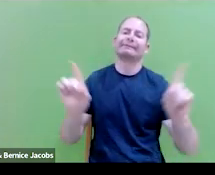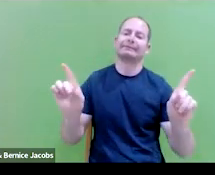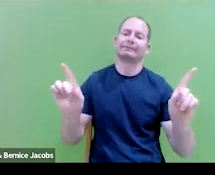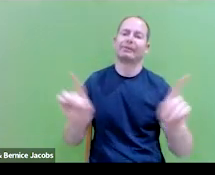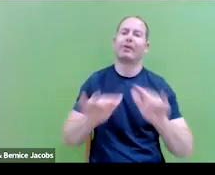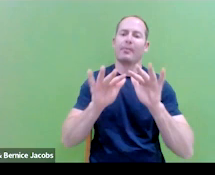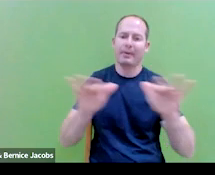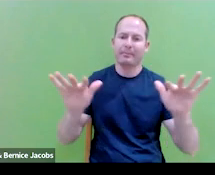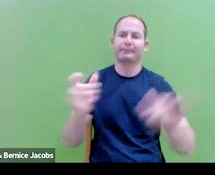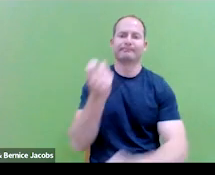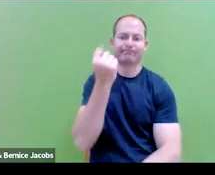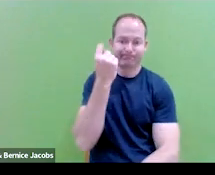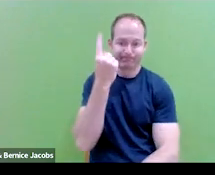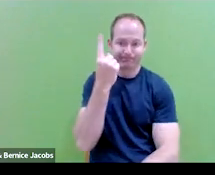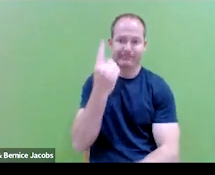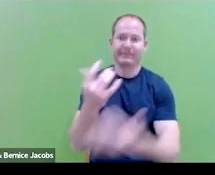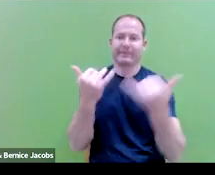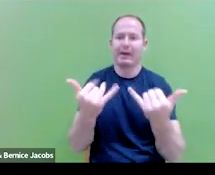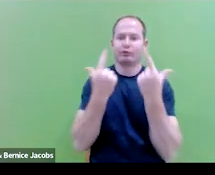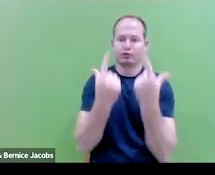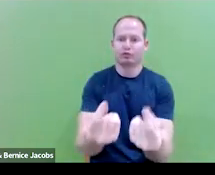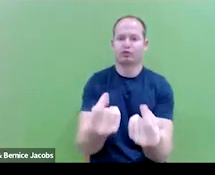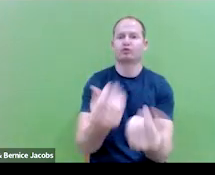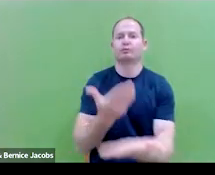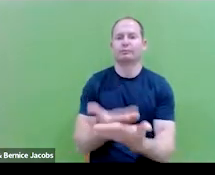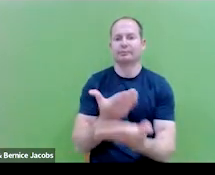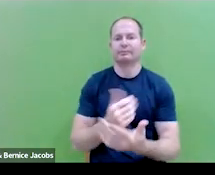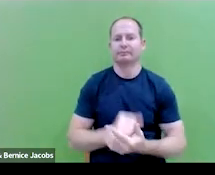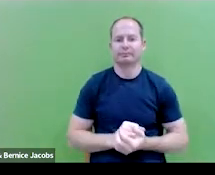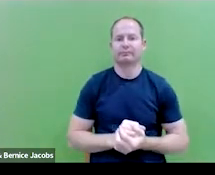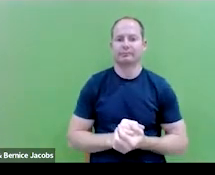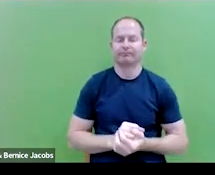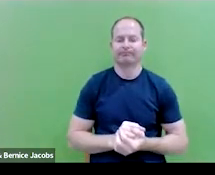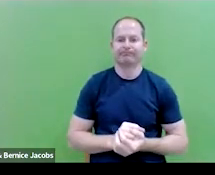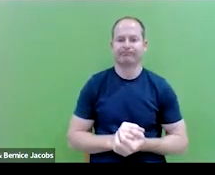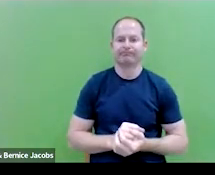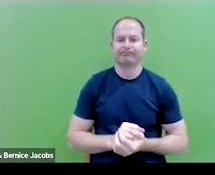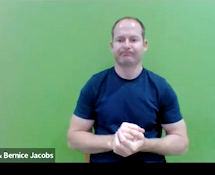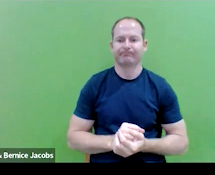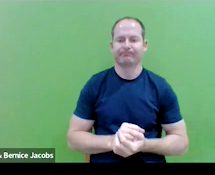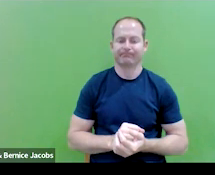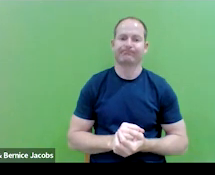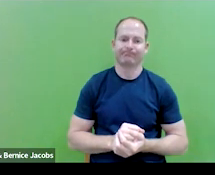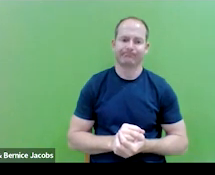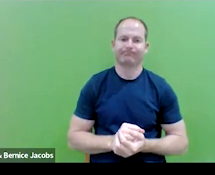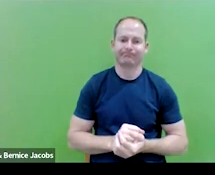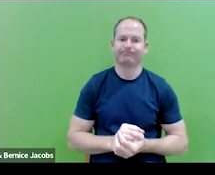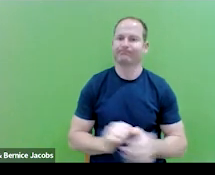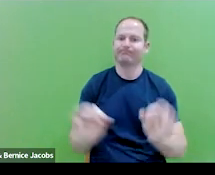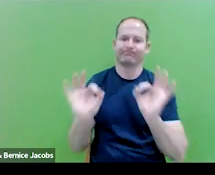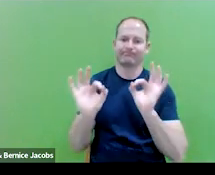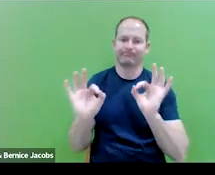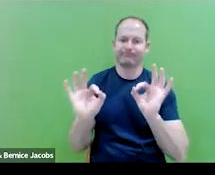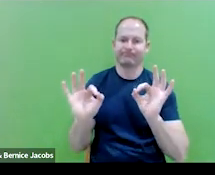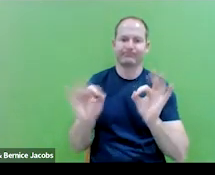more inclined to, implement some of the basic standards that are available. But 100% speak the